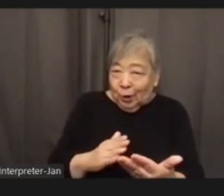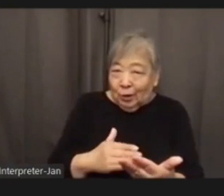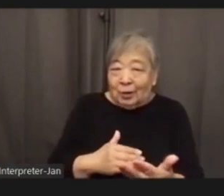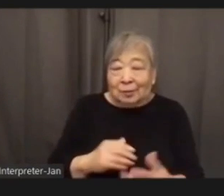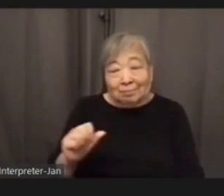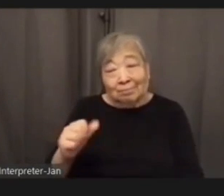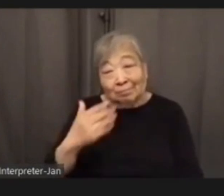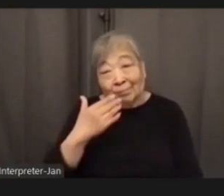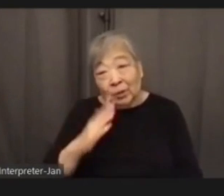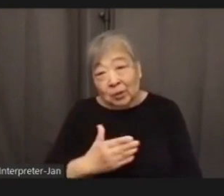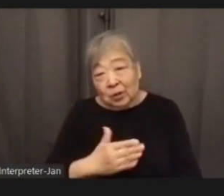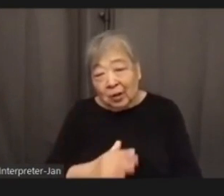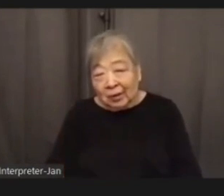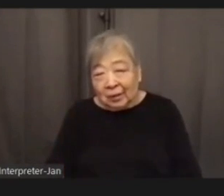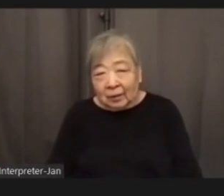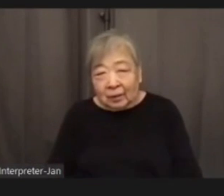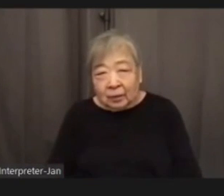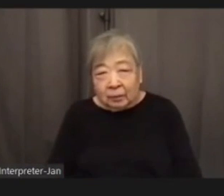song.